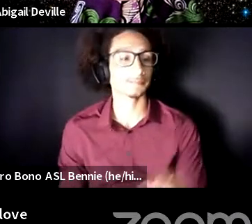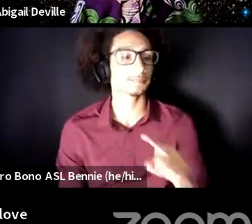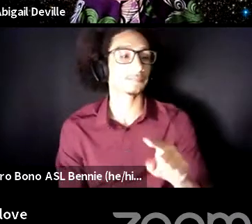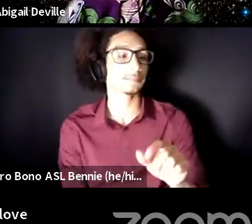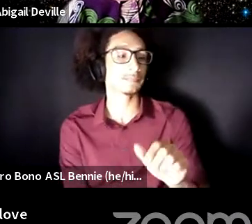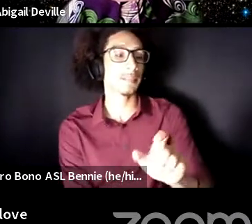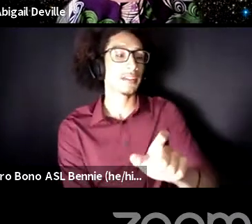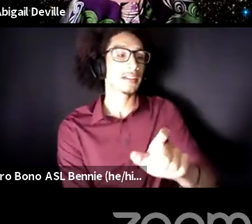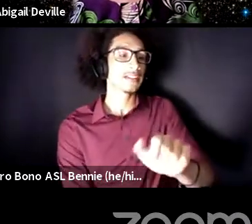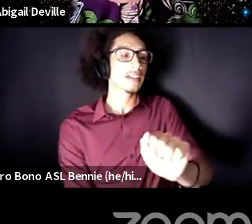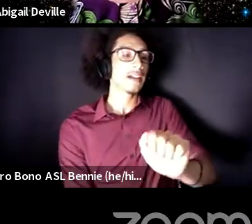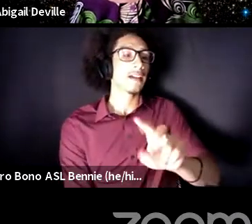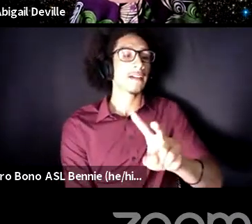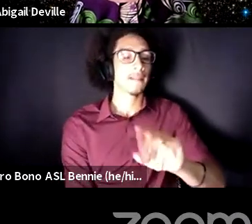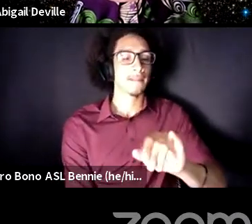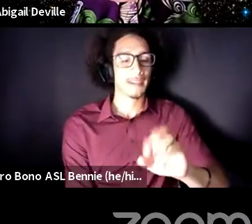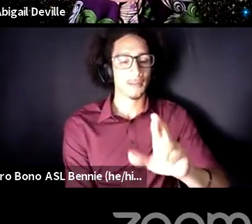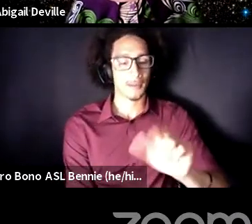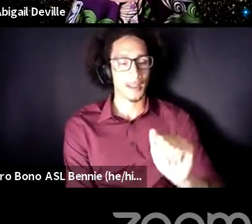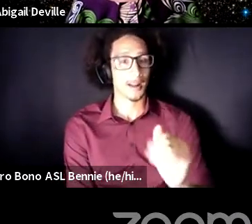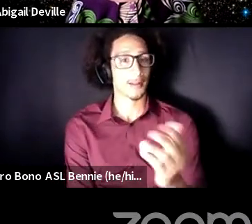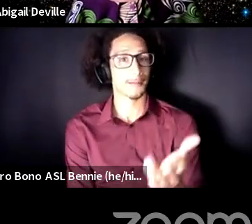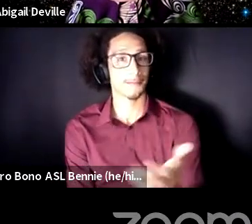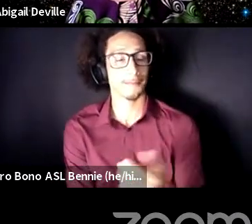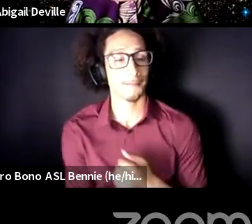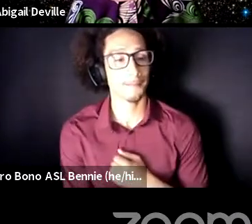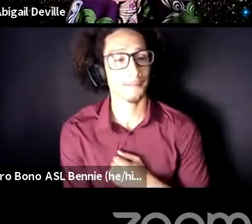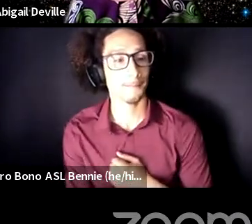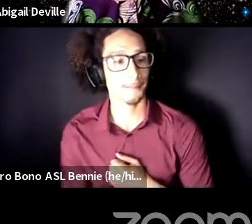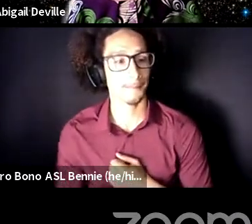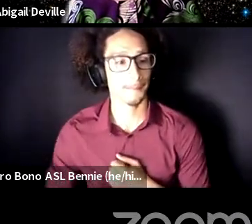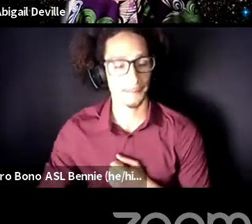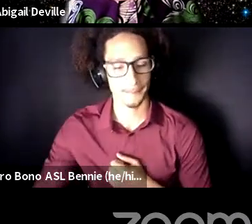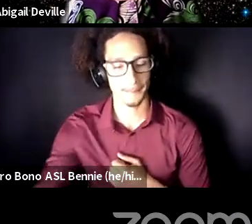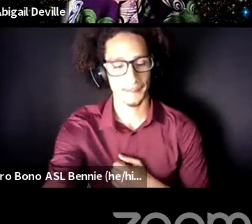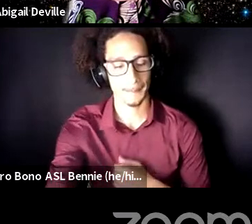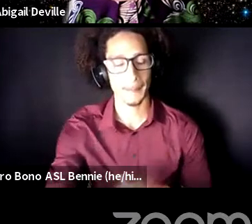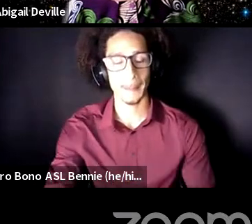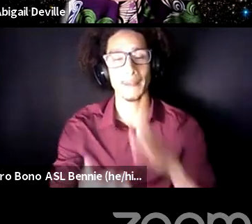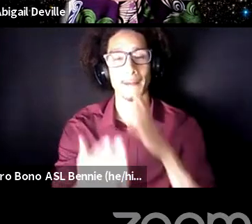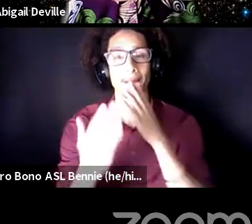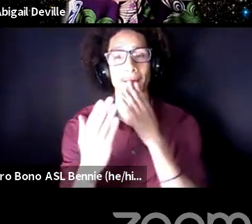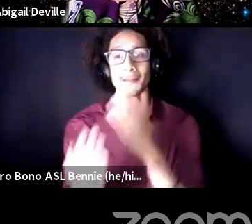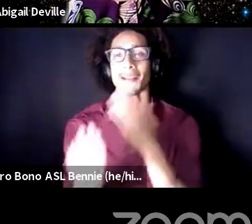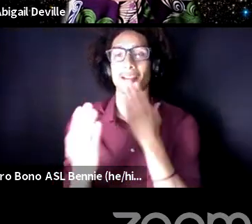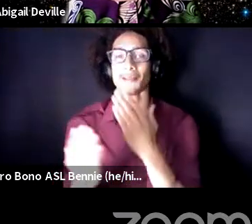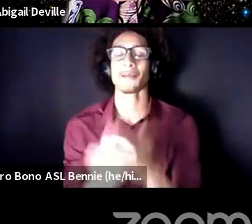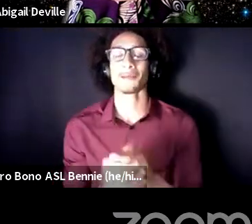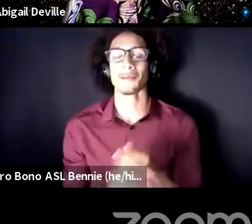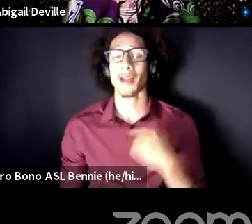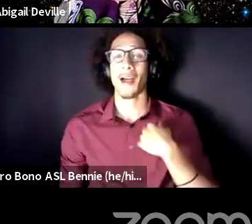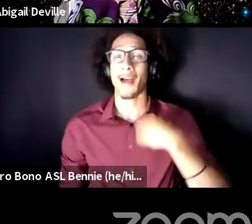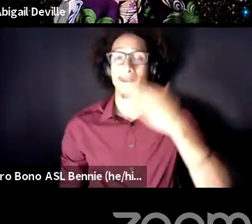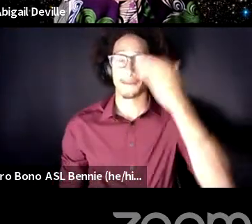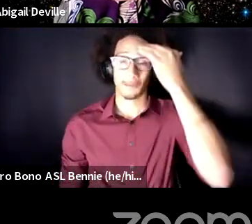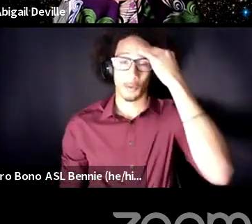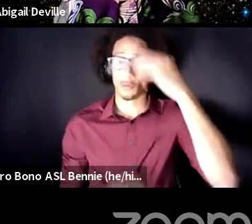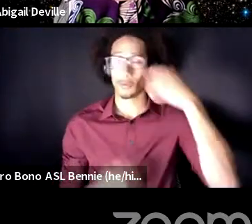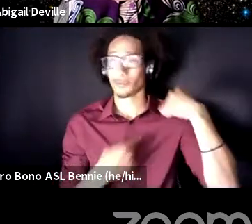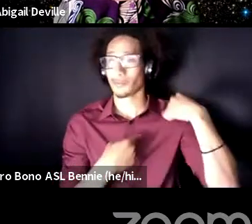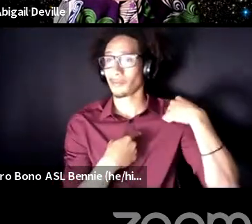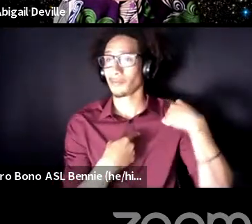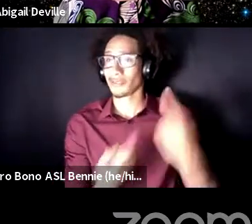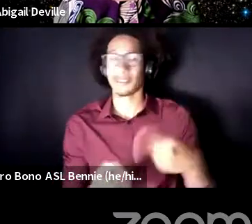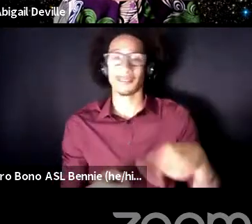so nice to see everyone. And that was a really great conversation. I've known these beautiful people for so long, so it's